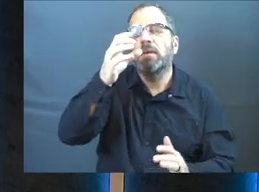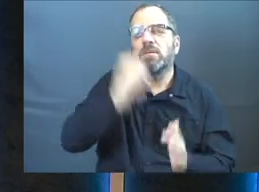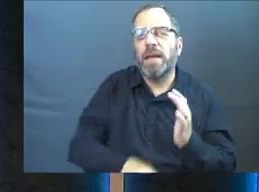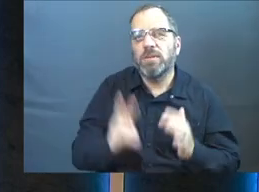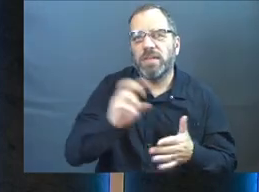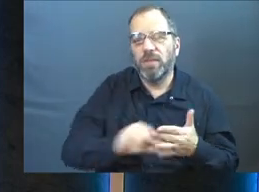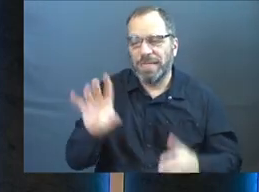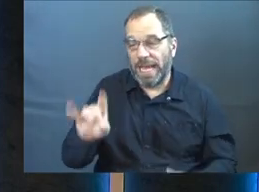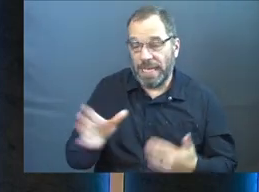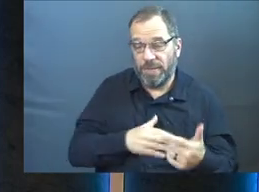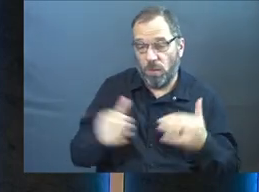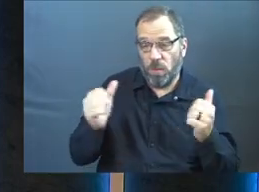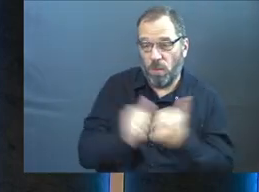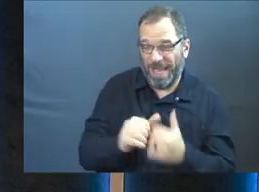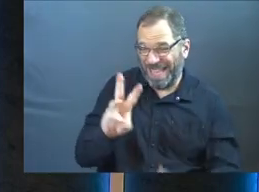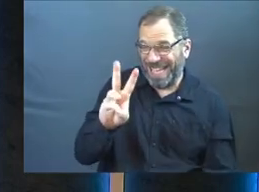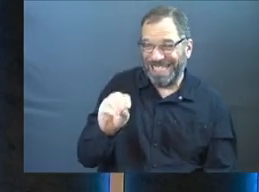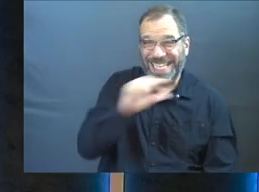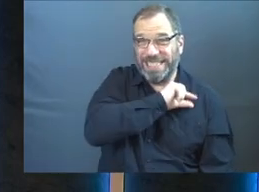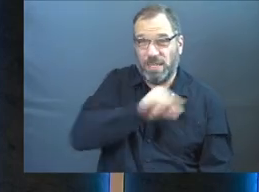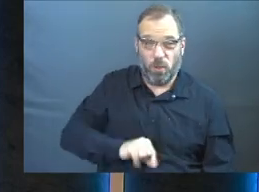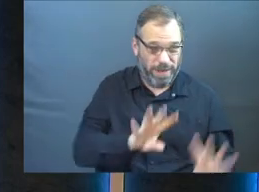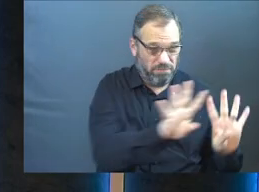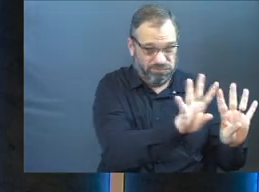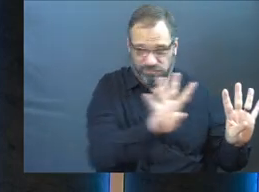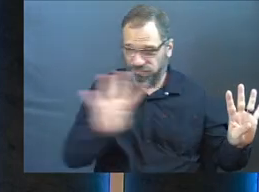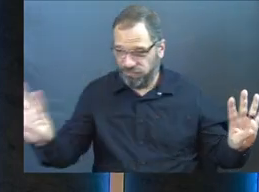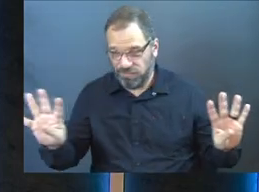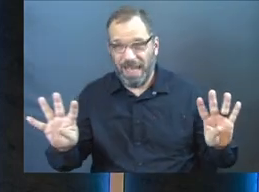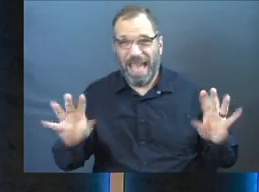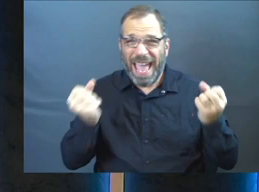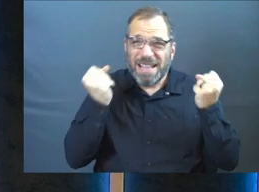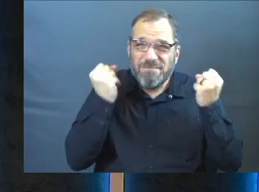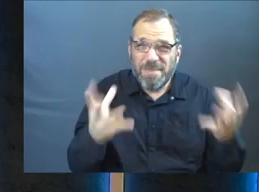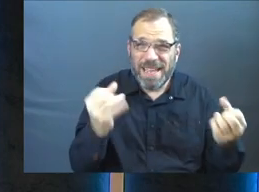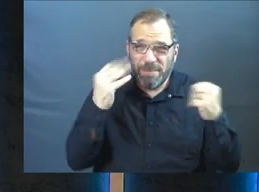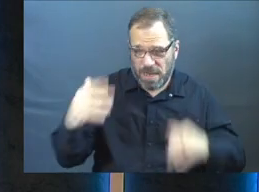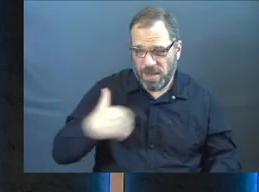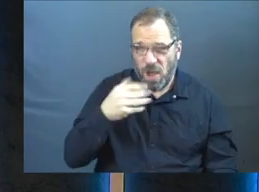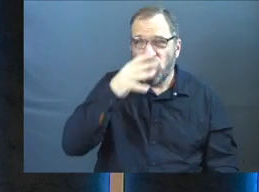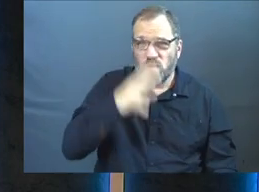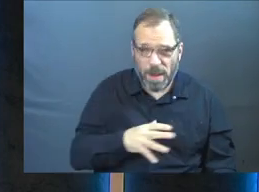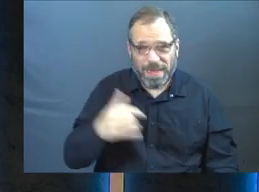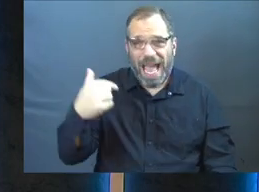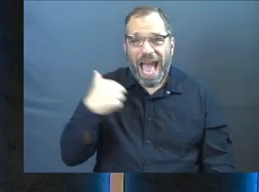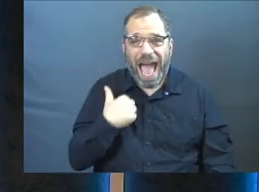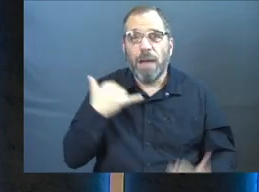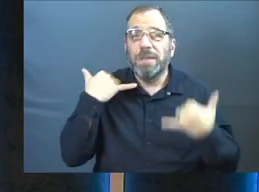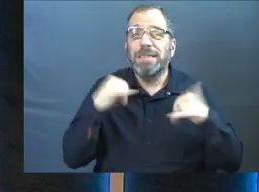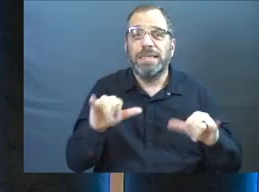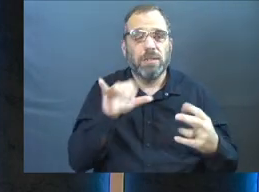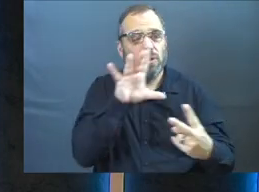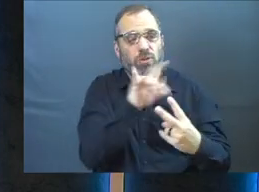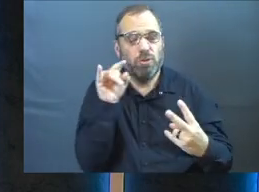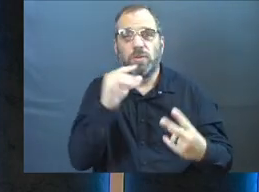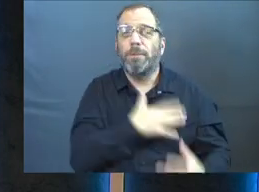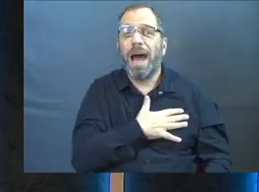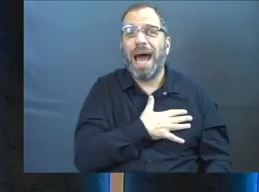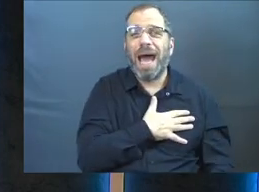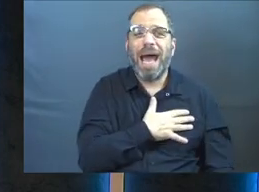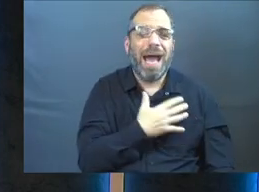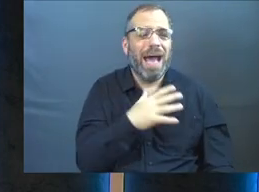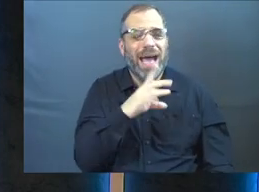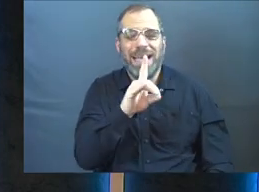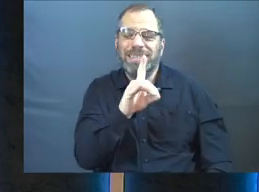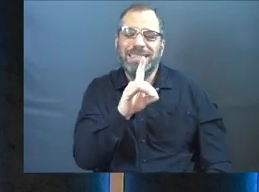8. It says, even among 60 queens and 80 concubines and countless young women, I would still choose my dove,